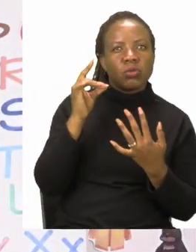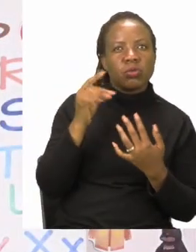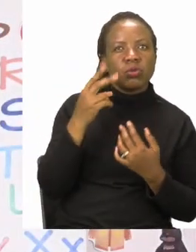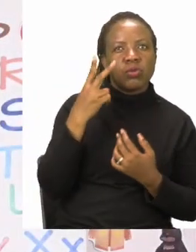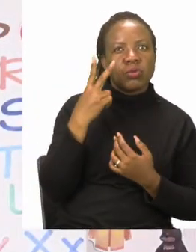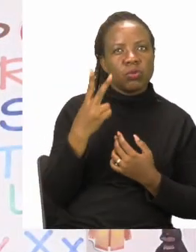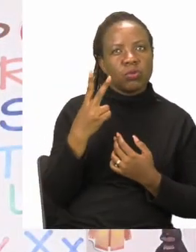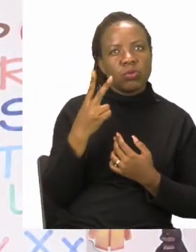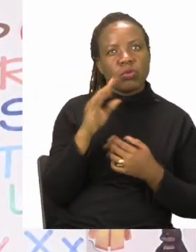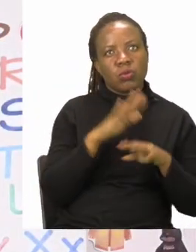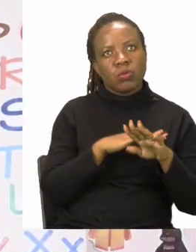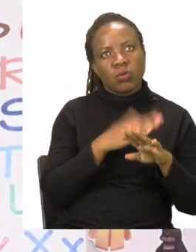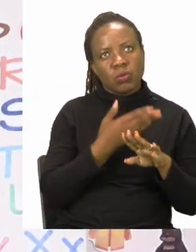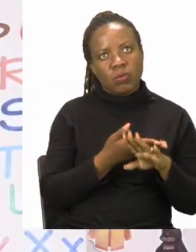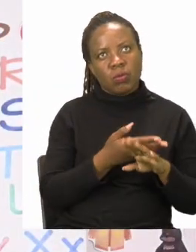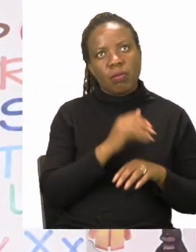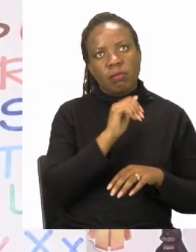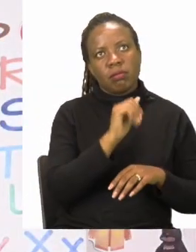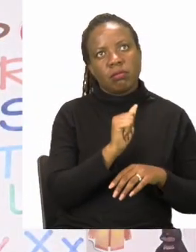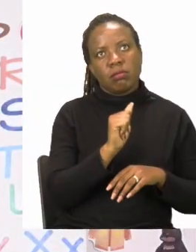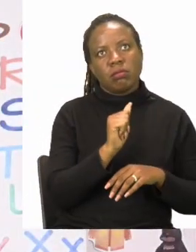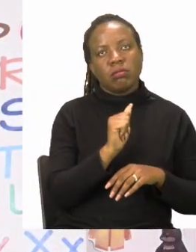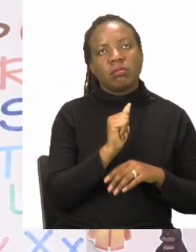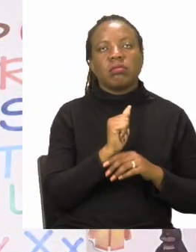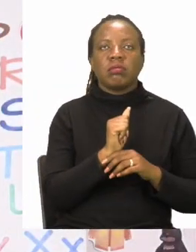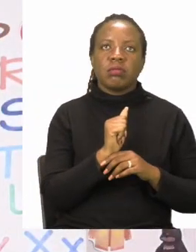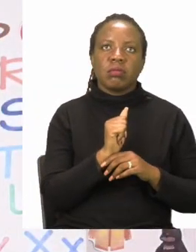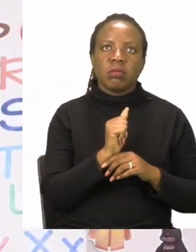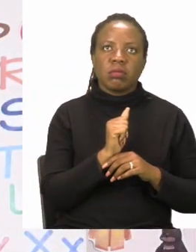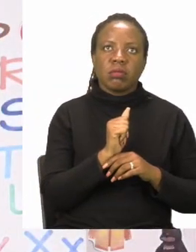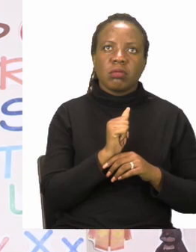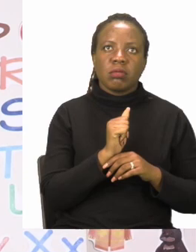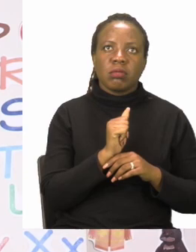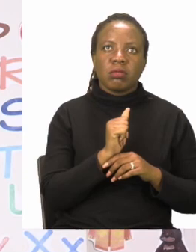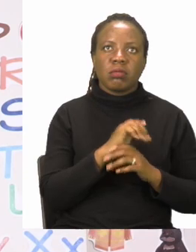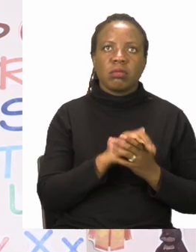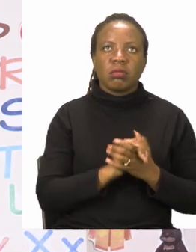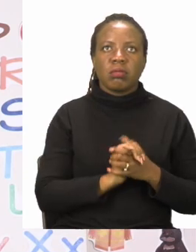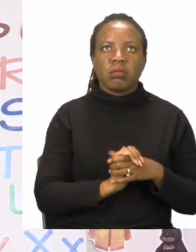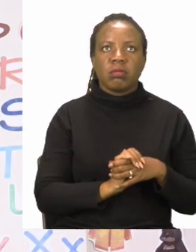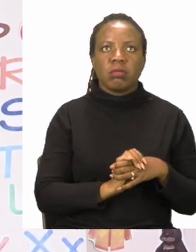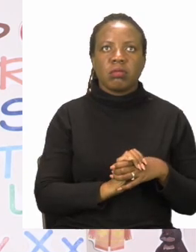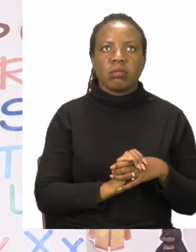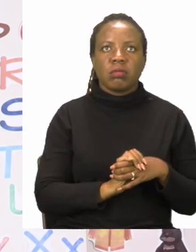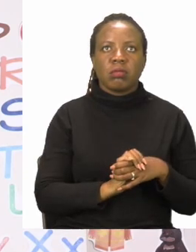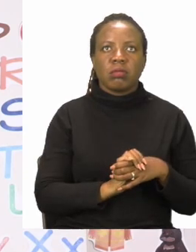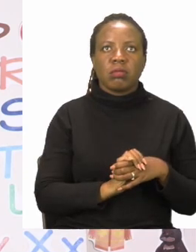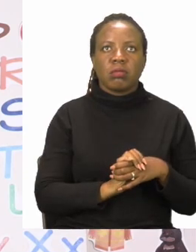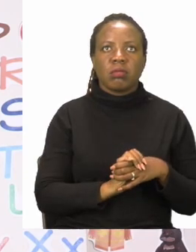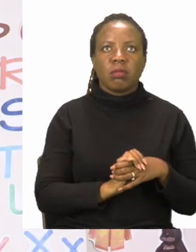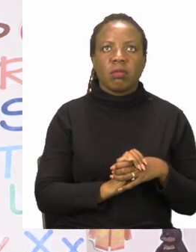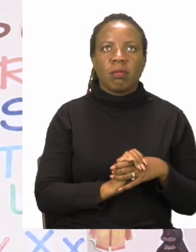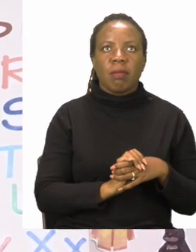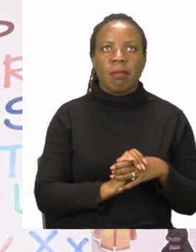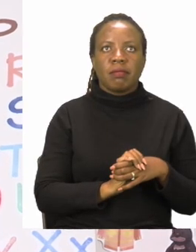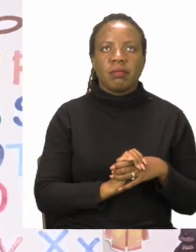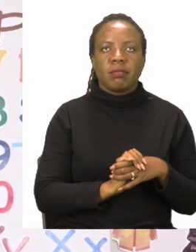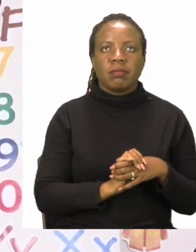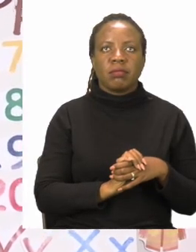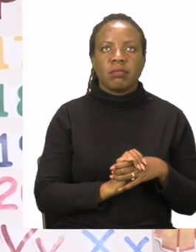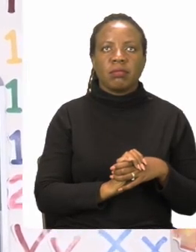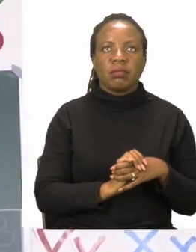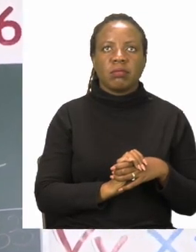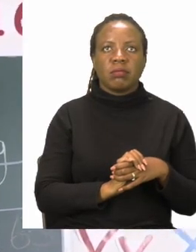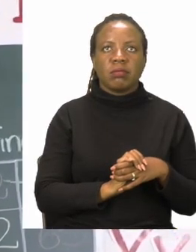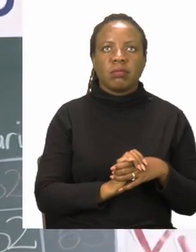example is A. Okay, now I filled in the answers for you already. So we are quickly